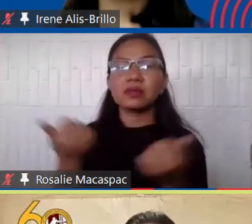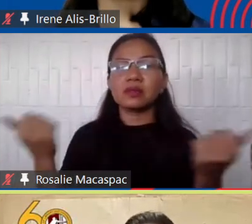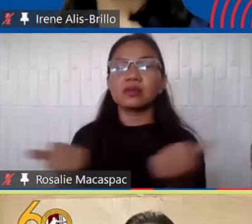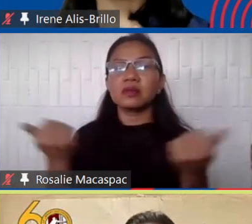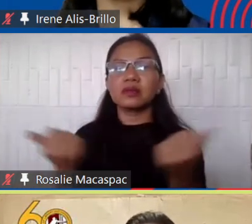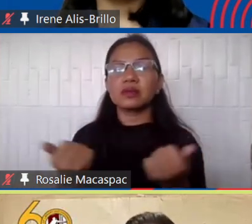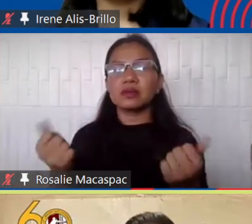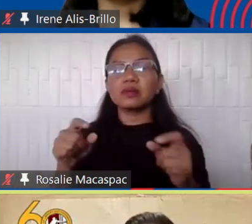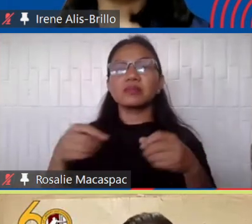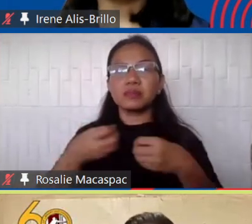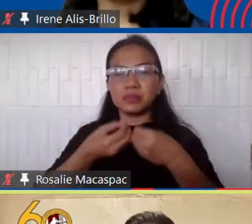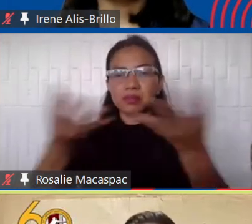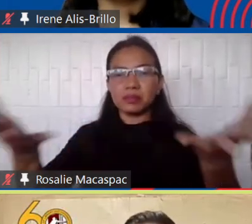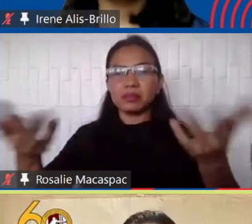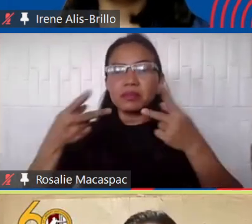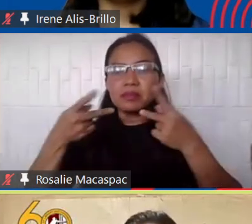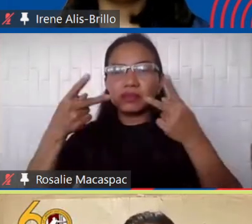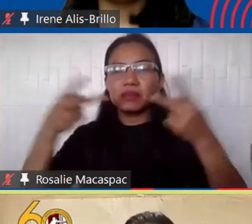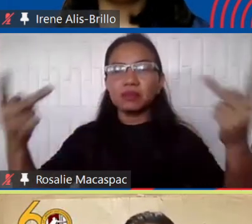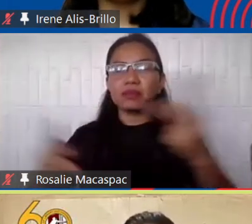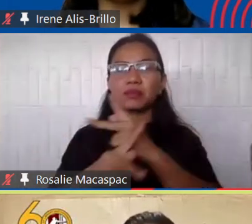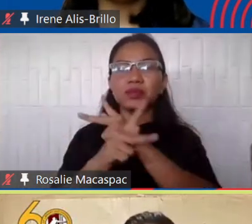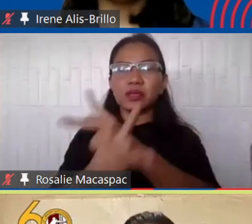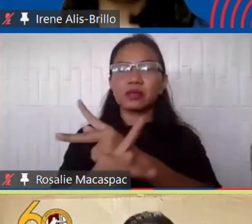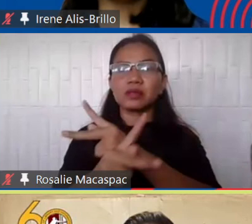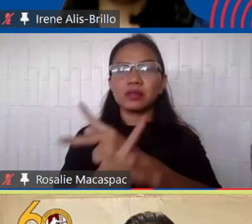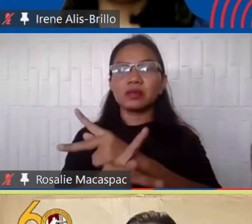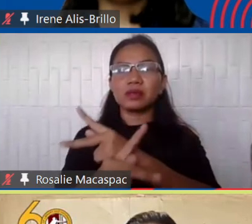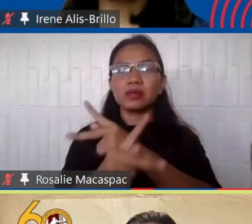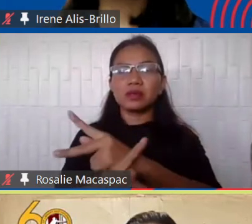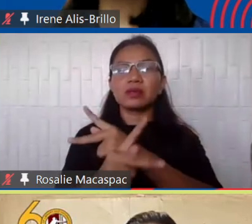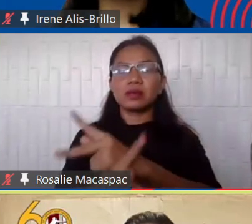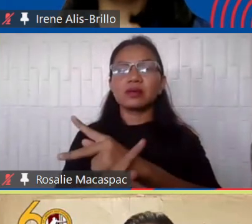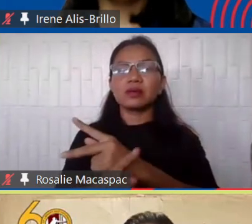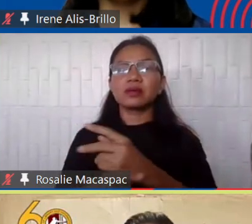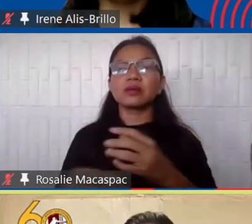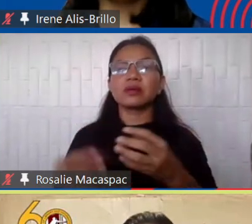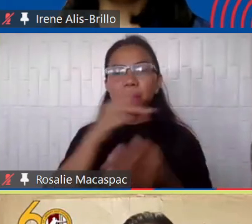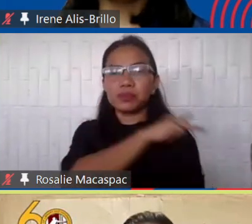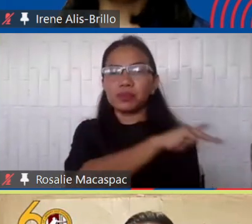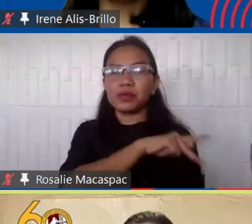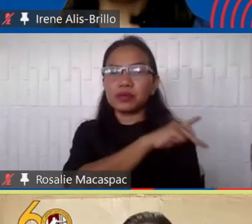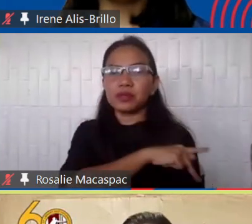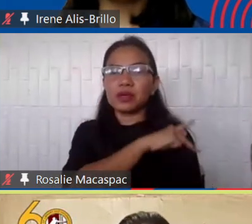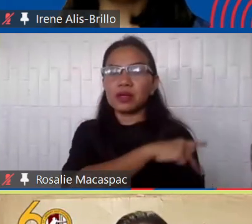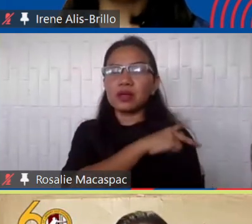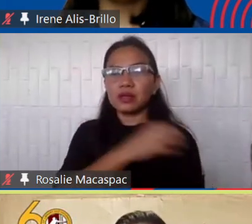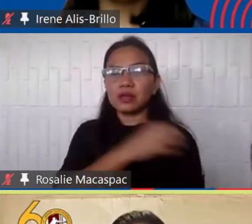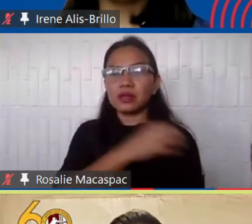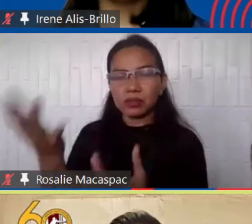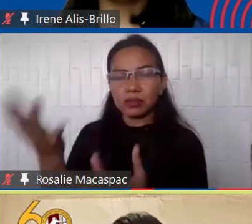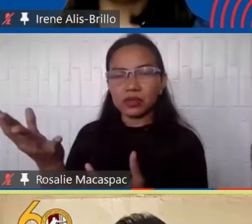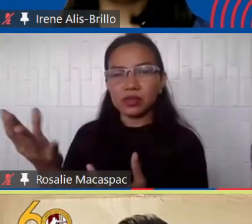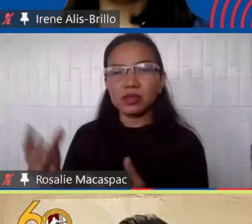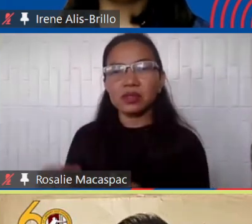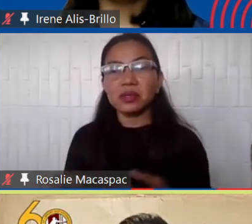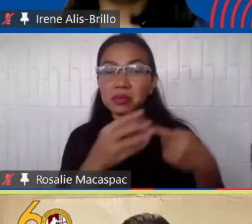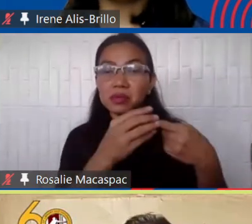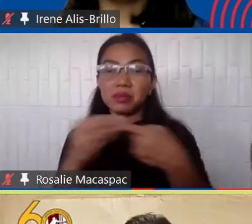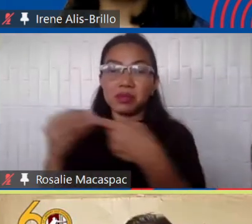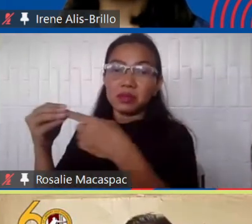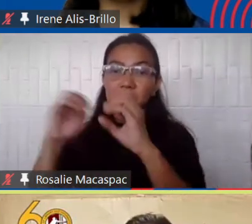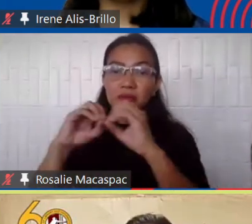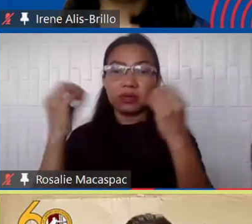public. Of course, protecting personal information because there may be some thesis about a specific